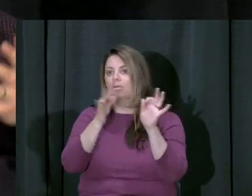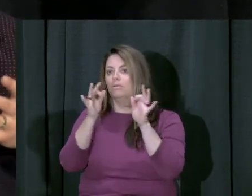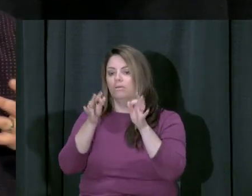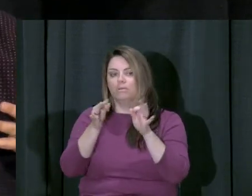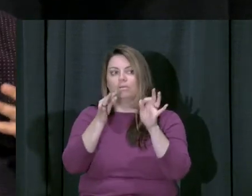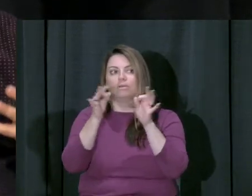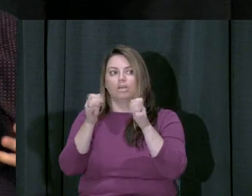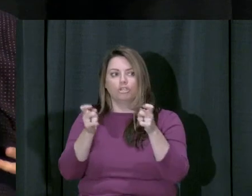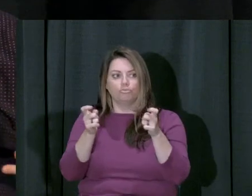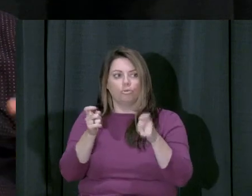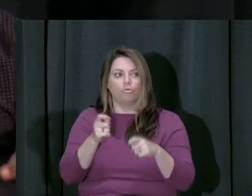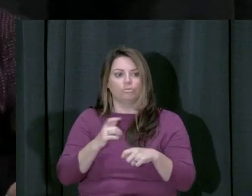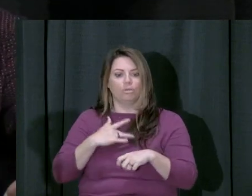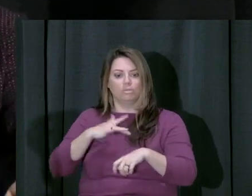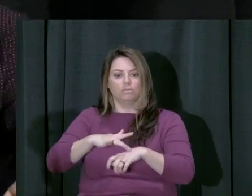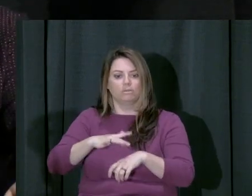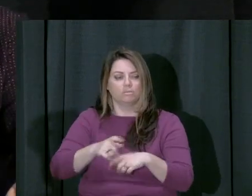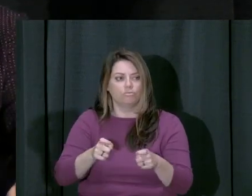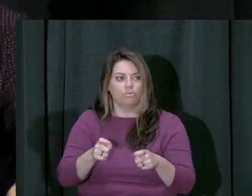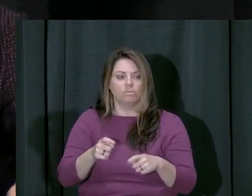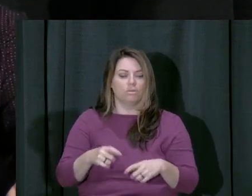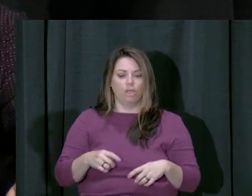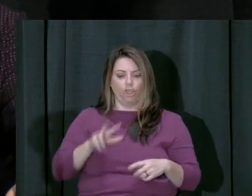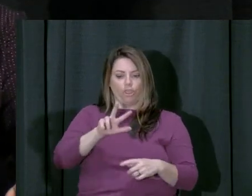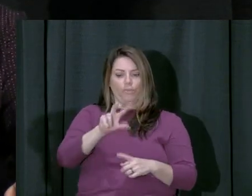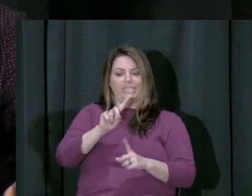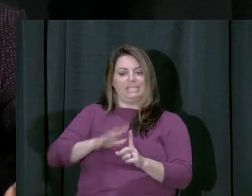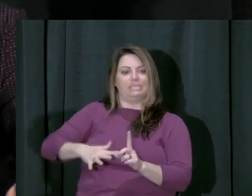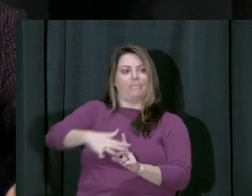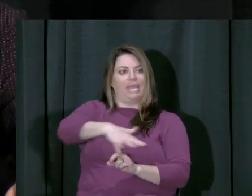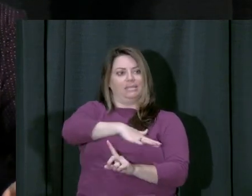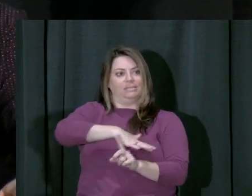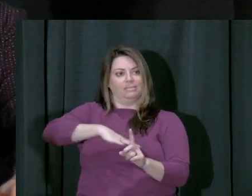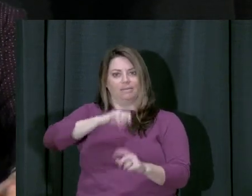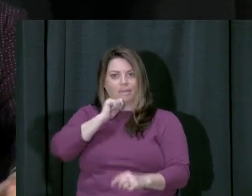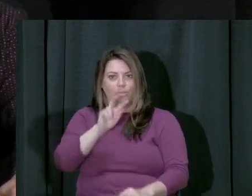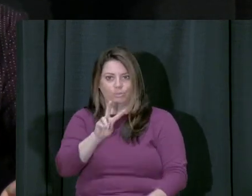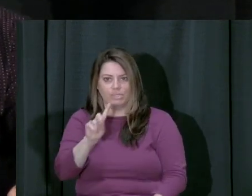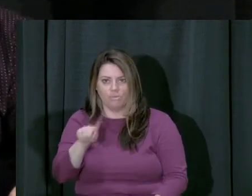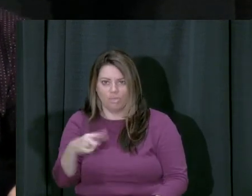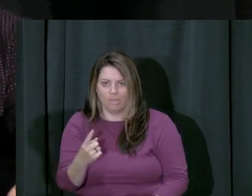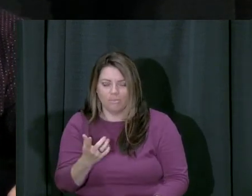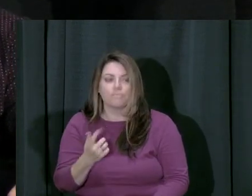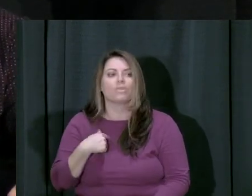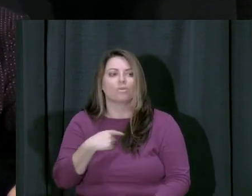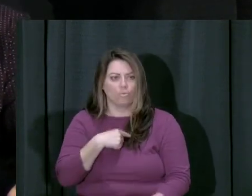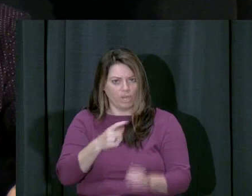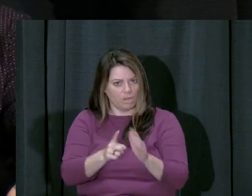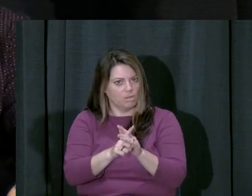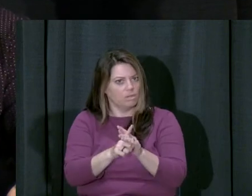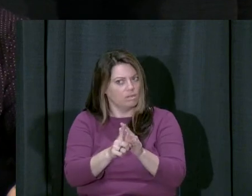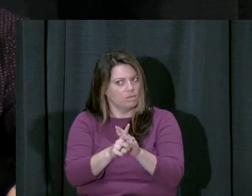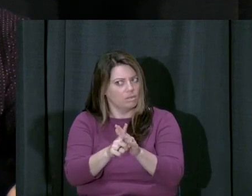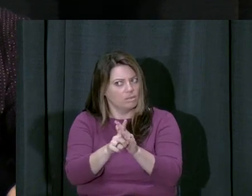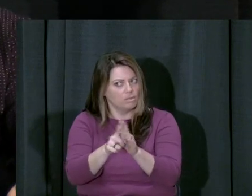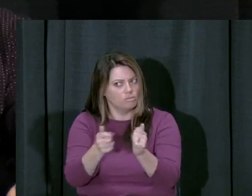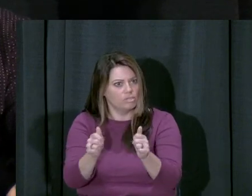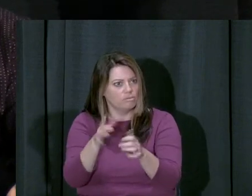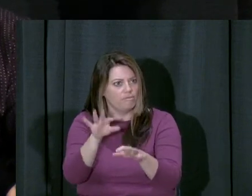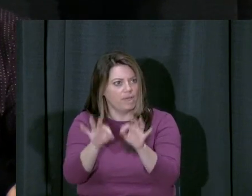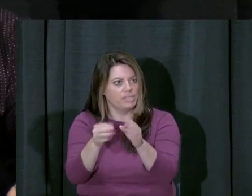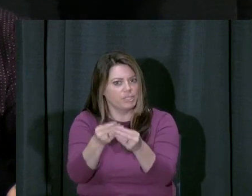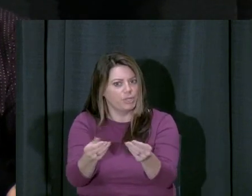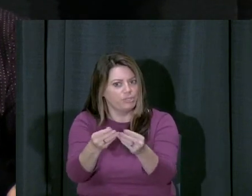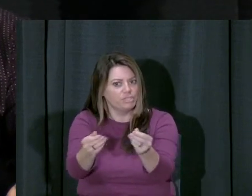3D space instead of a 2D one that are emerging that I think we're trying to find solutions to, and particularly that we're trying to